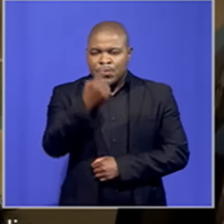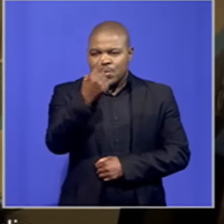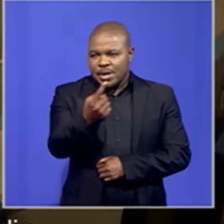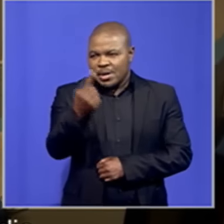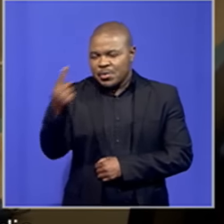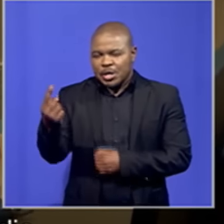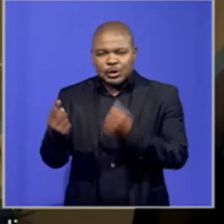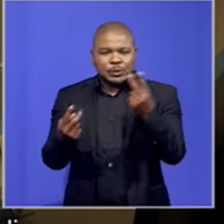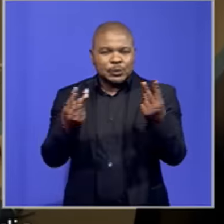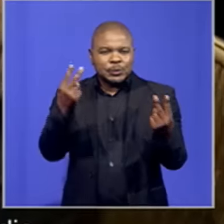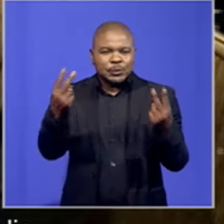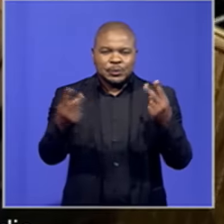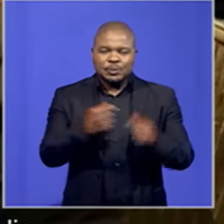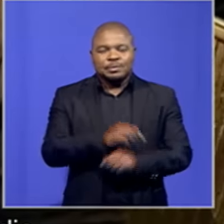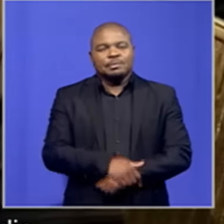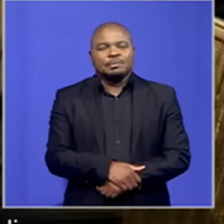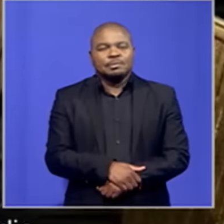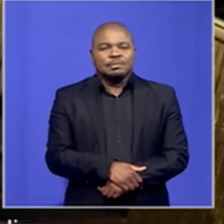2 by 2.